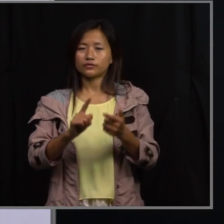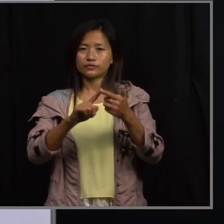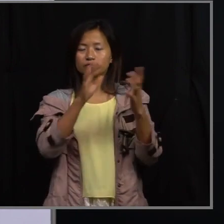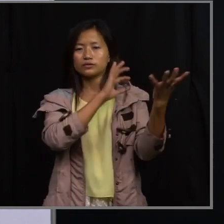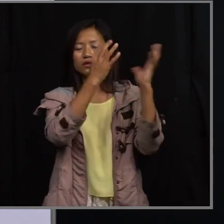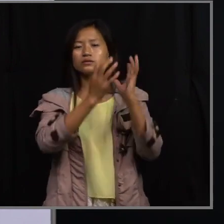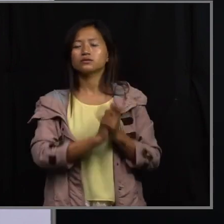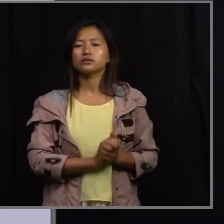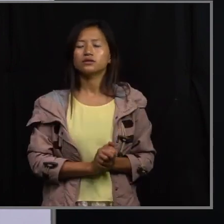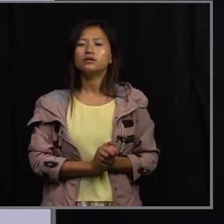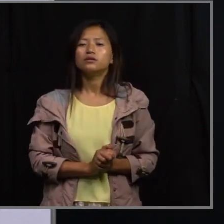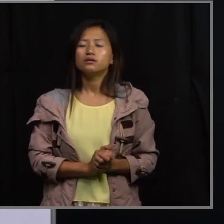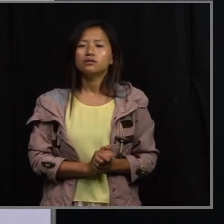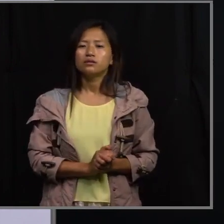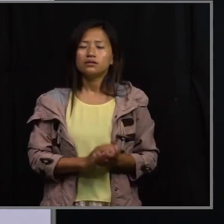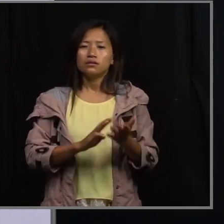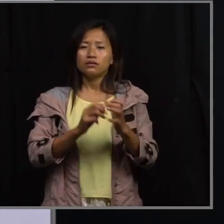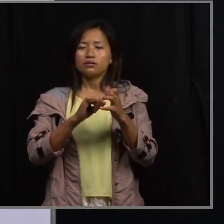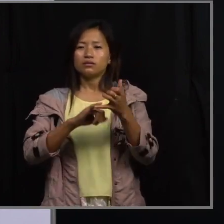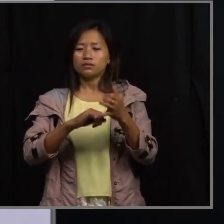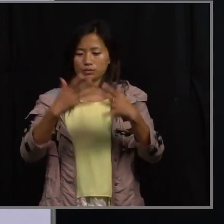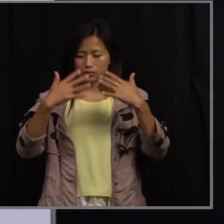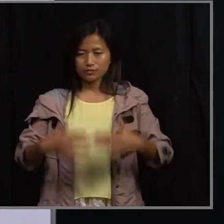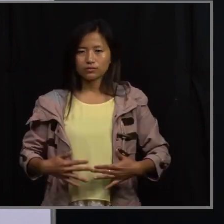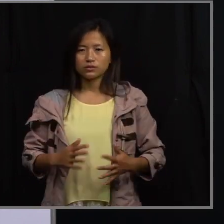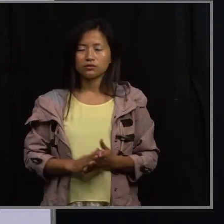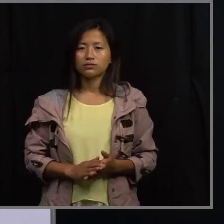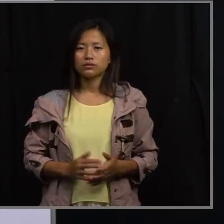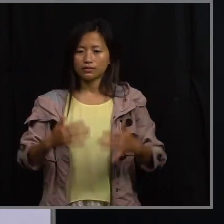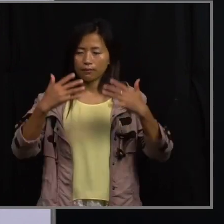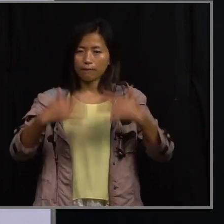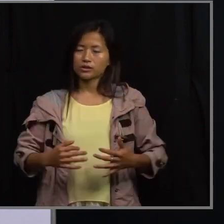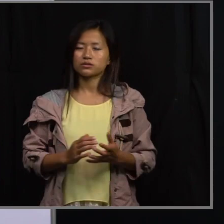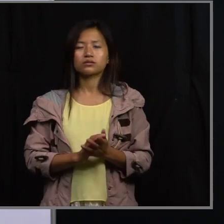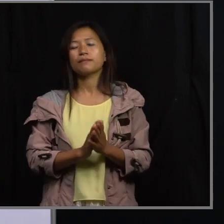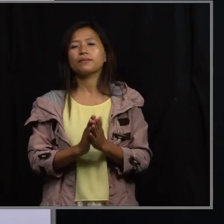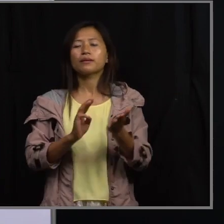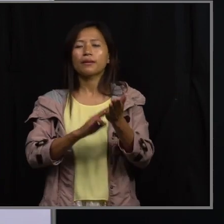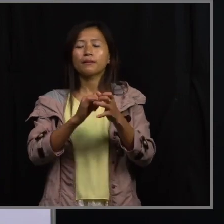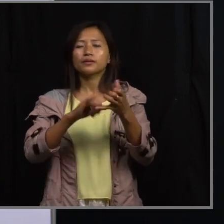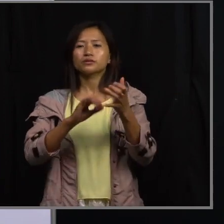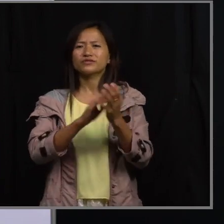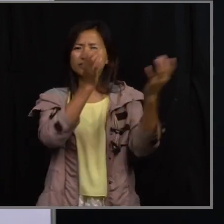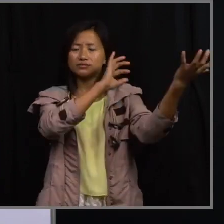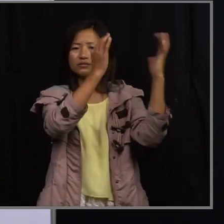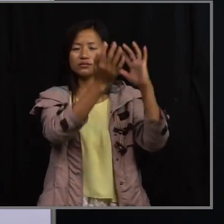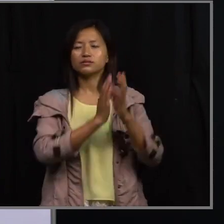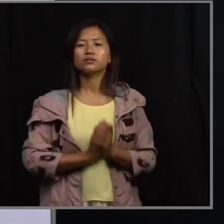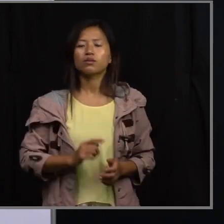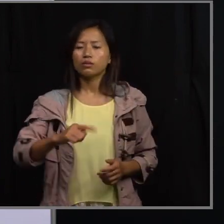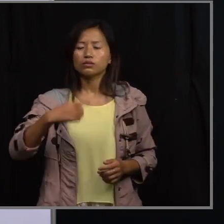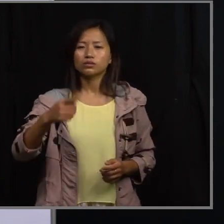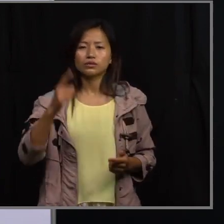we compare the mass of our body with the mass of the Earth, It's very large, right? It's very large. That's why we